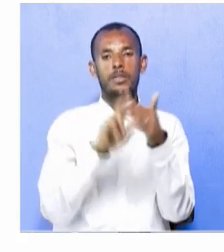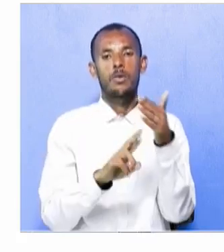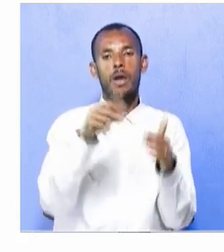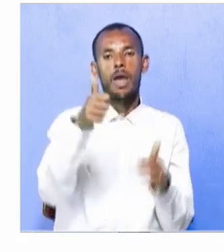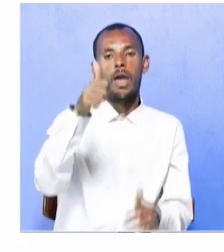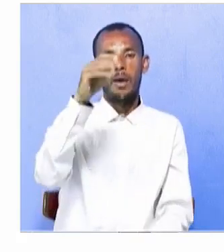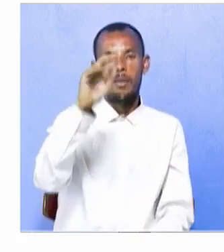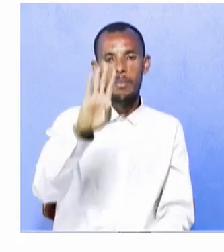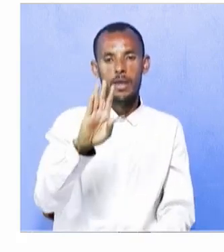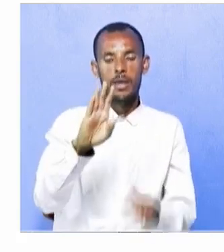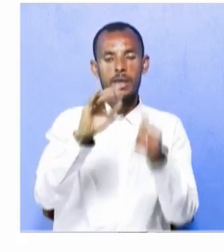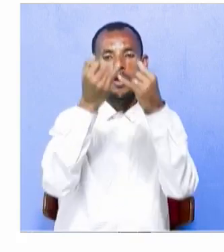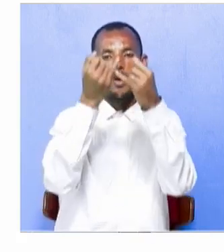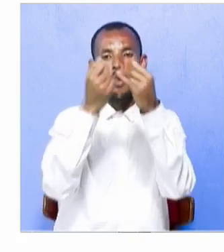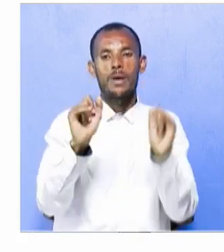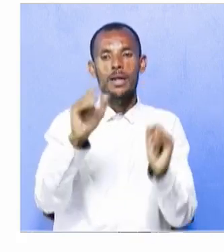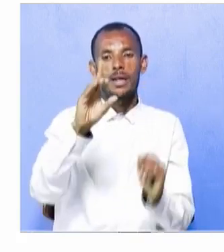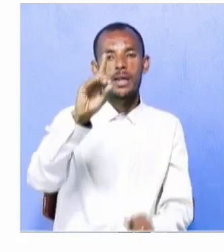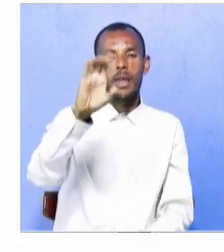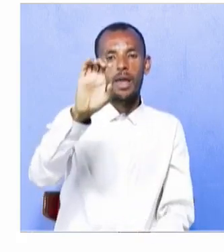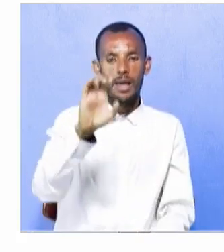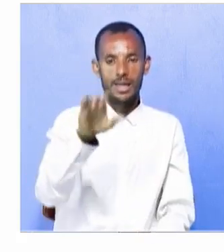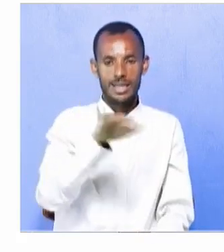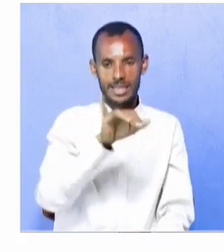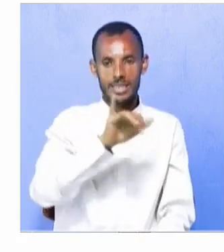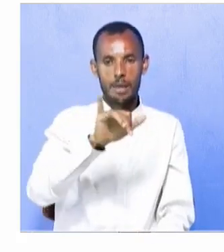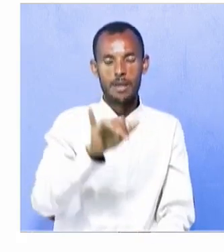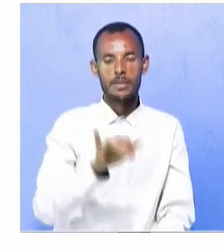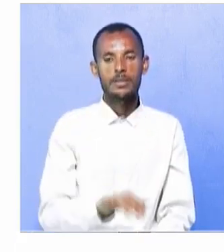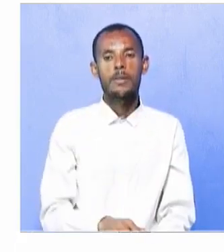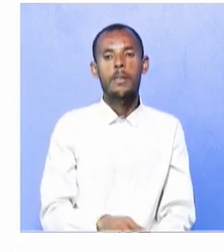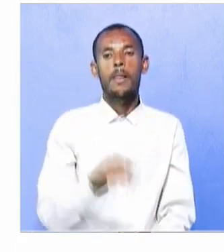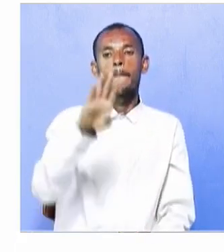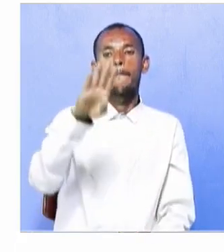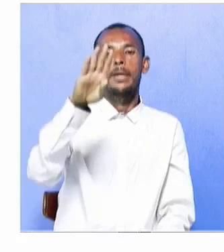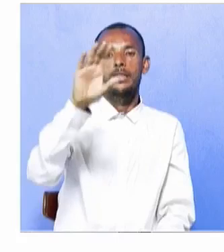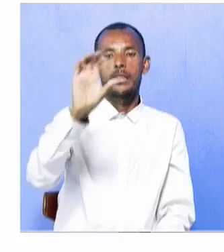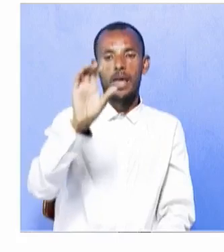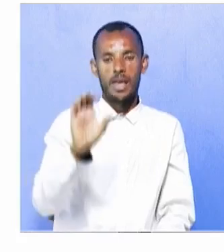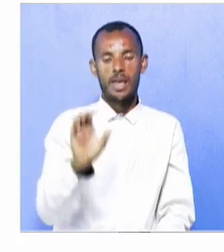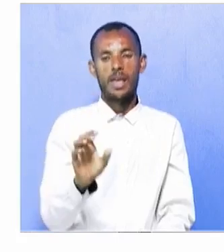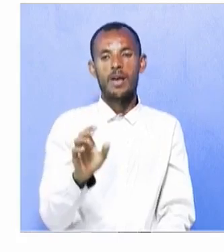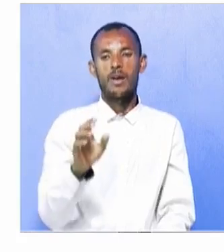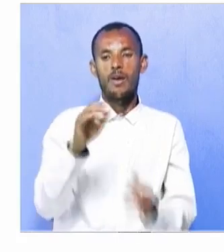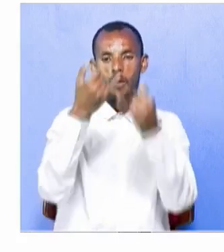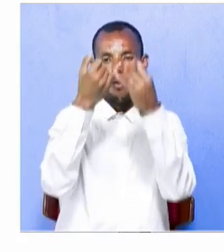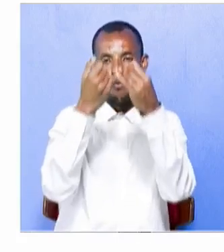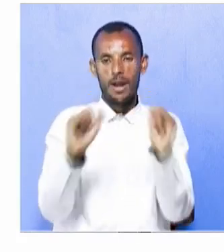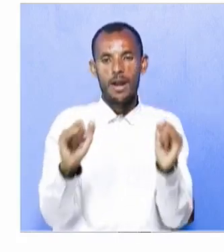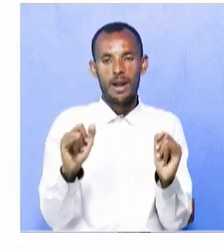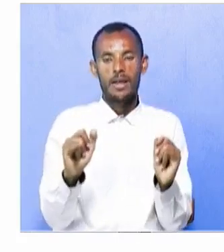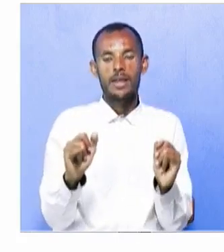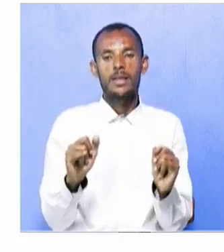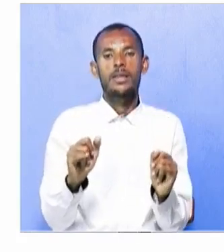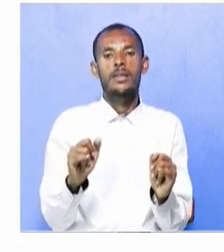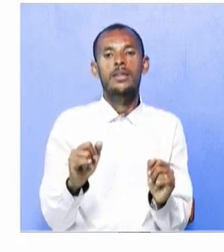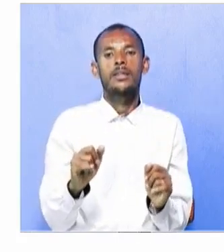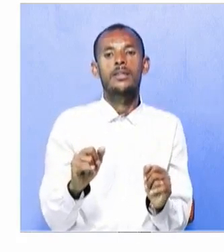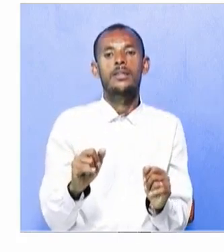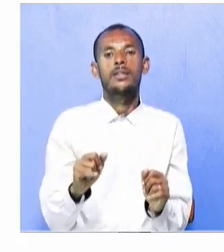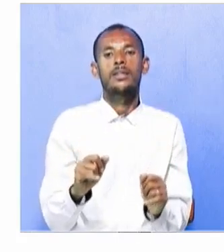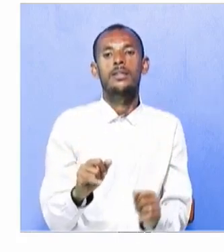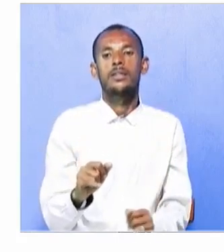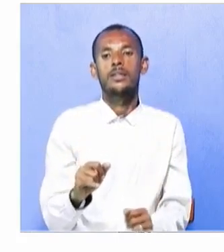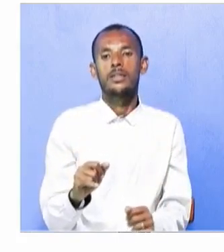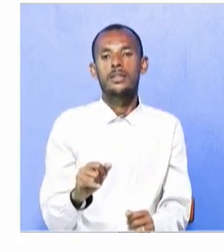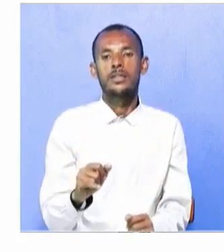AB by DE must be the same as BC over, okay, if you take this one,